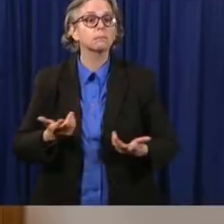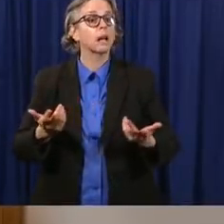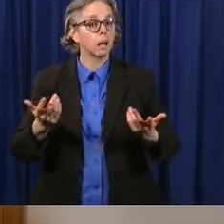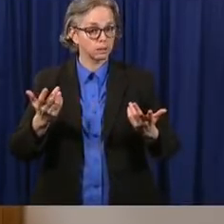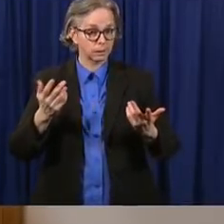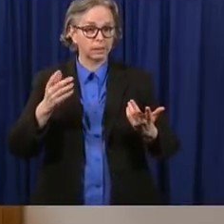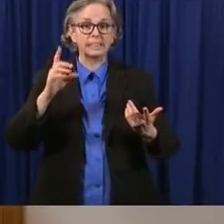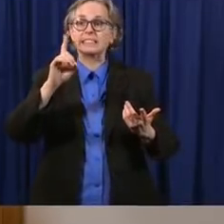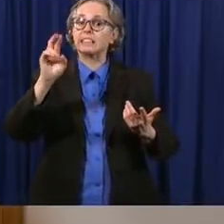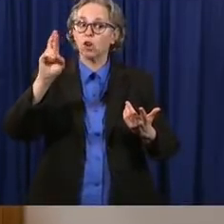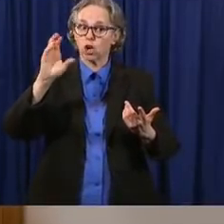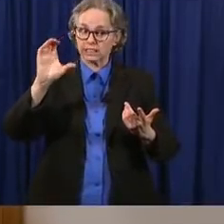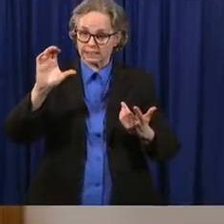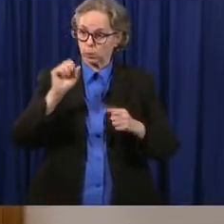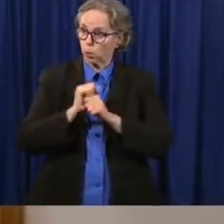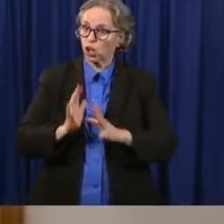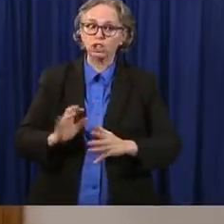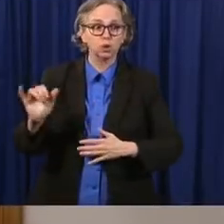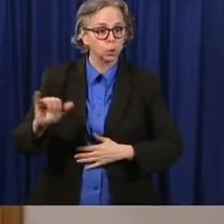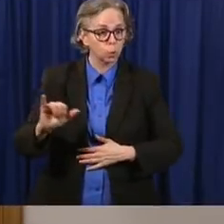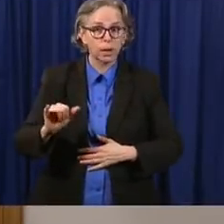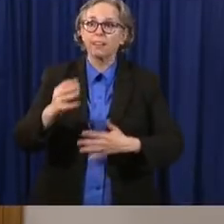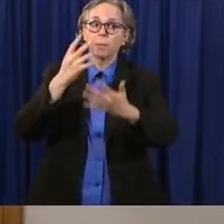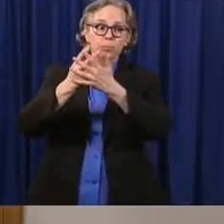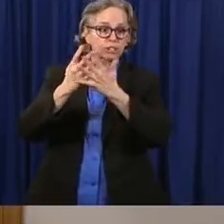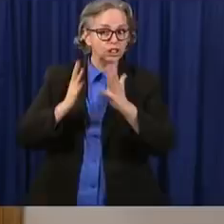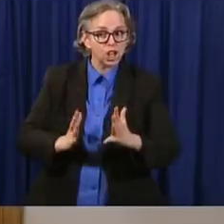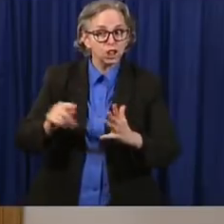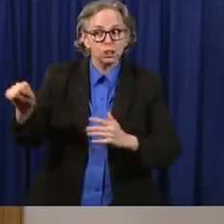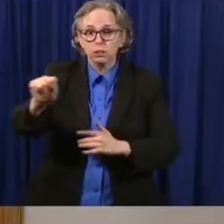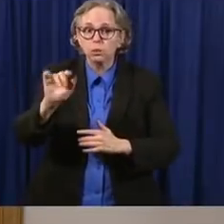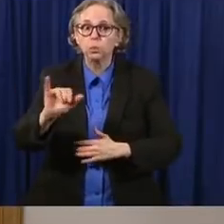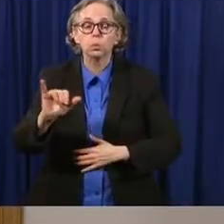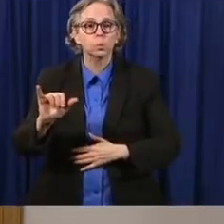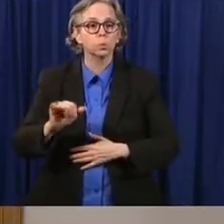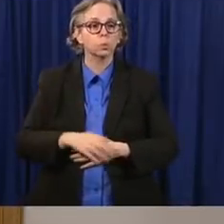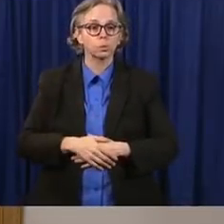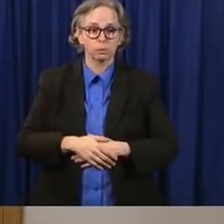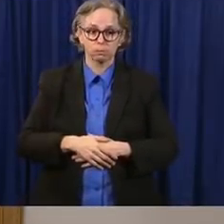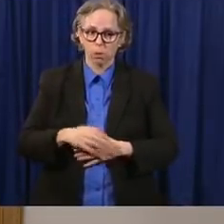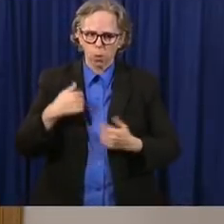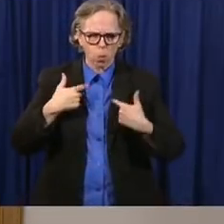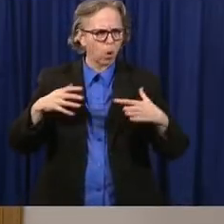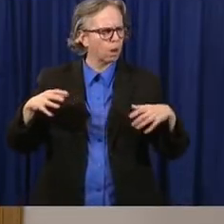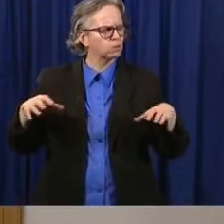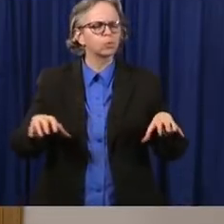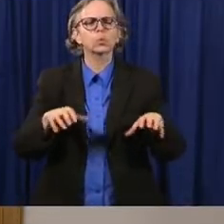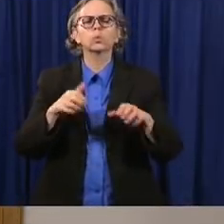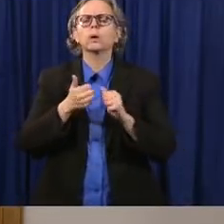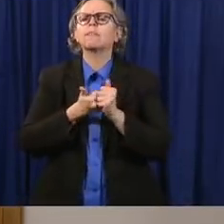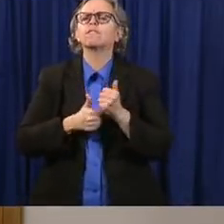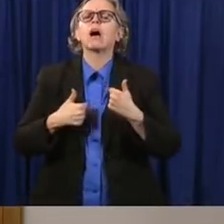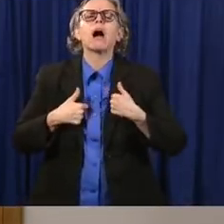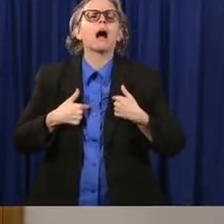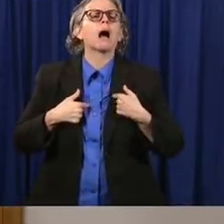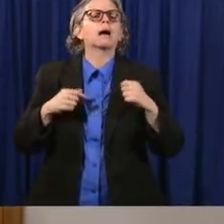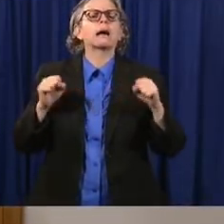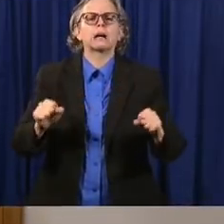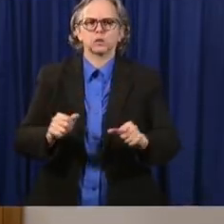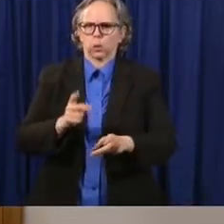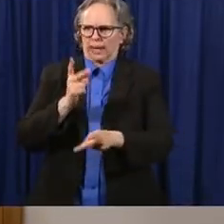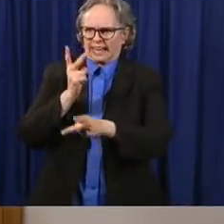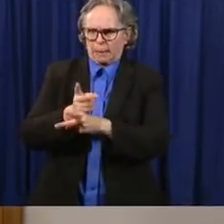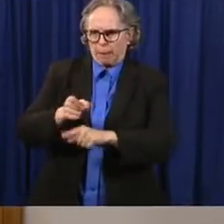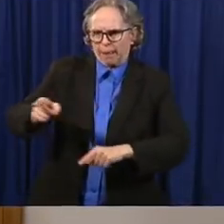the prisoners who are in our care. And we will do everything that we can to try to keep them safe. We've also, as you